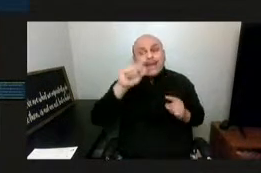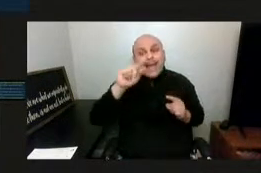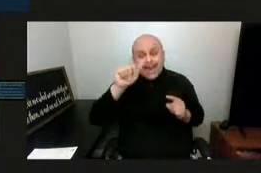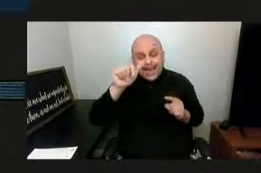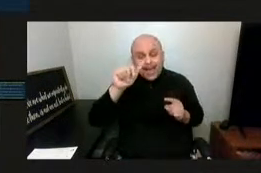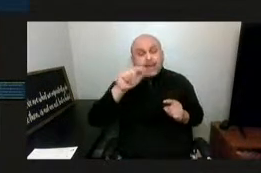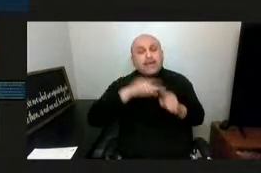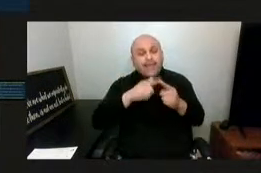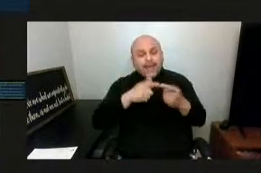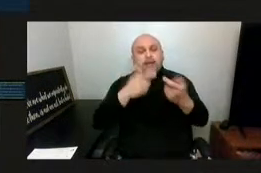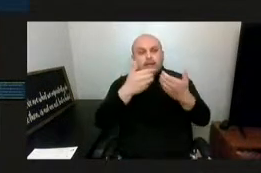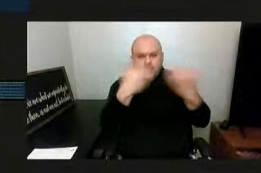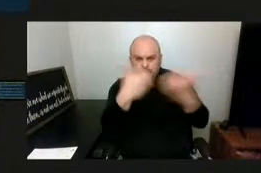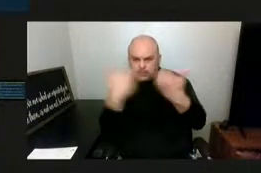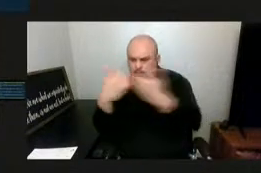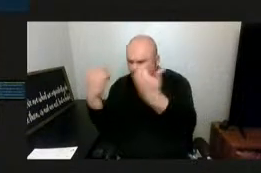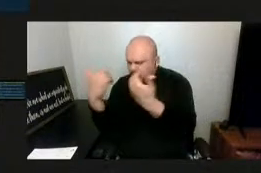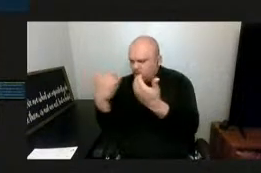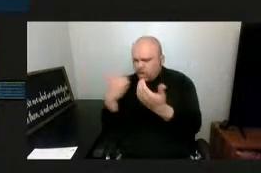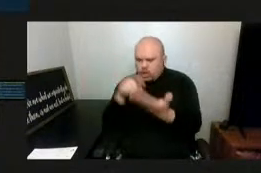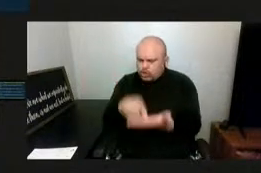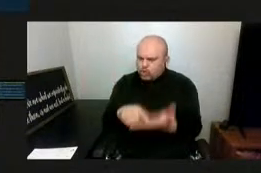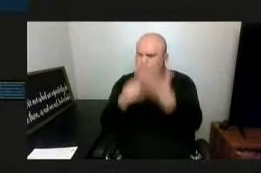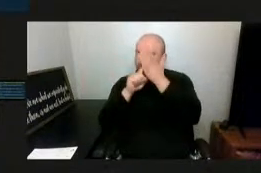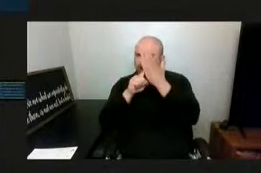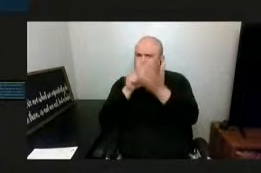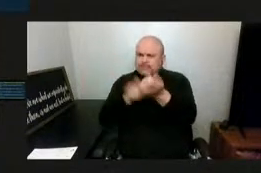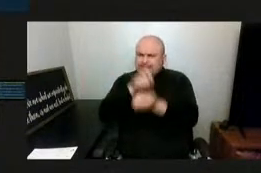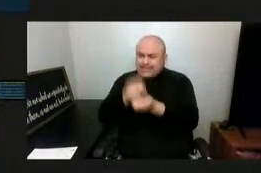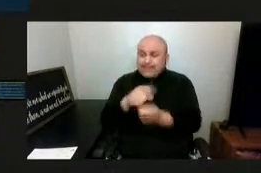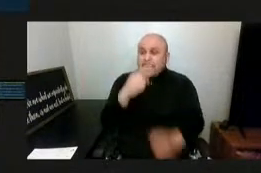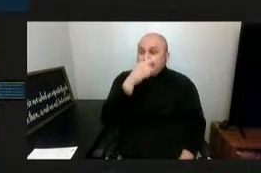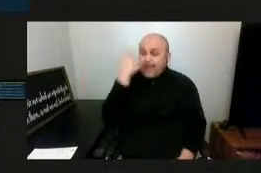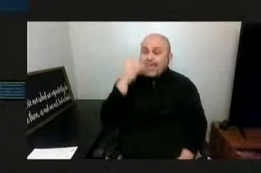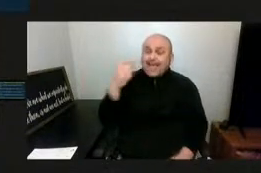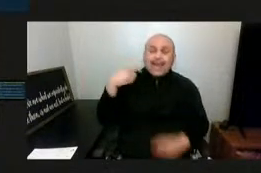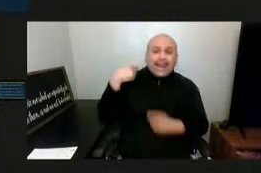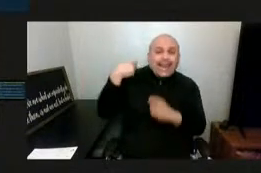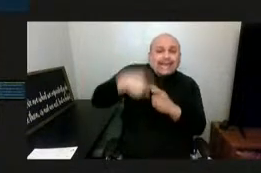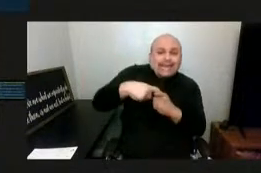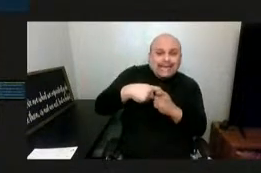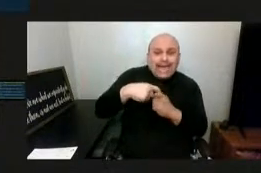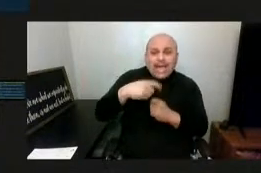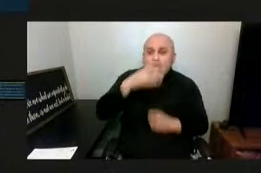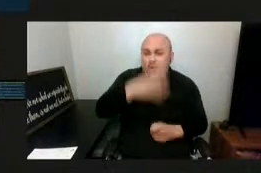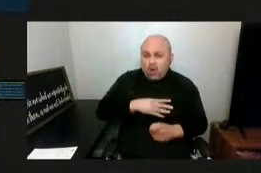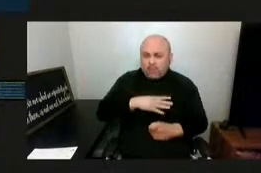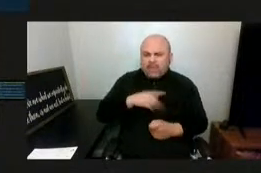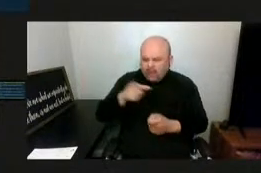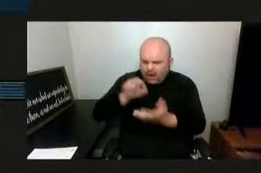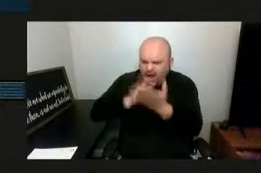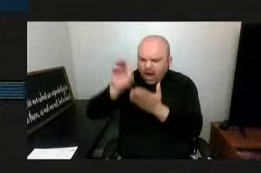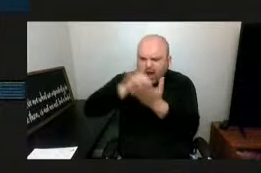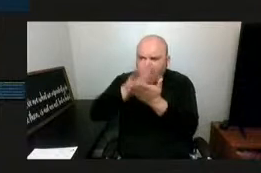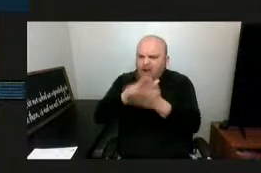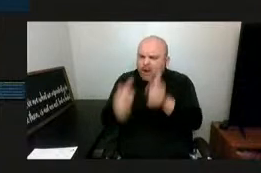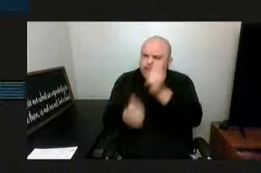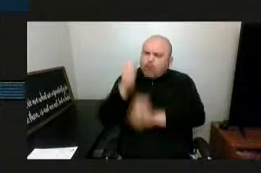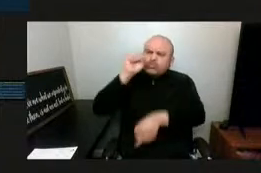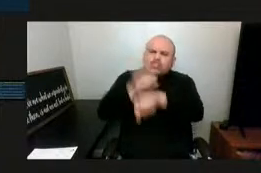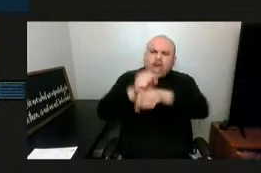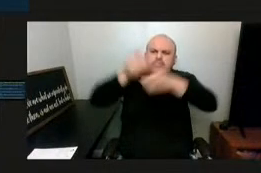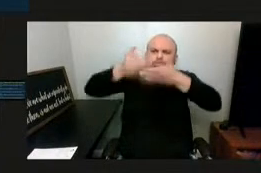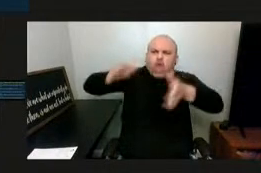disaggregated, it revealed that specifically Black and Latina women accounted for most of the job loss.